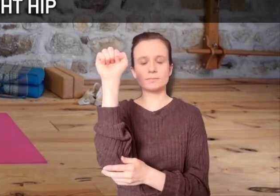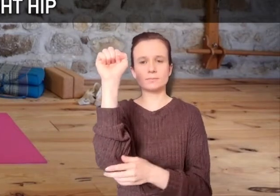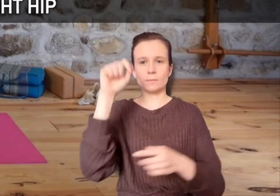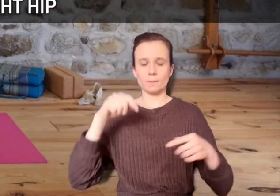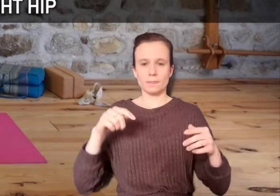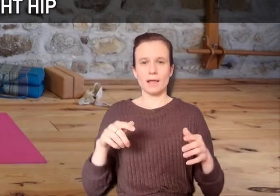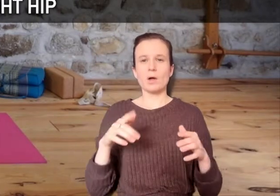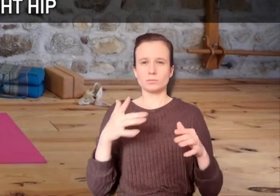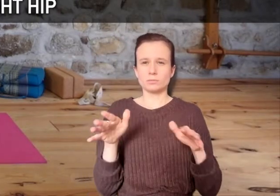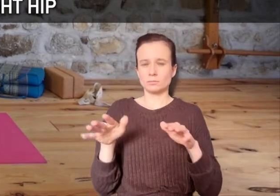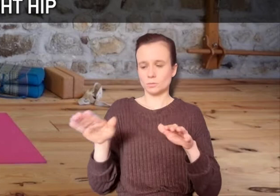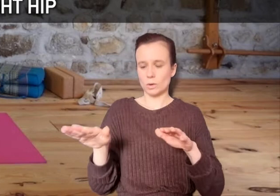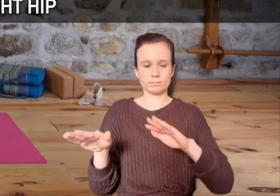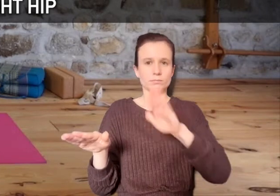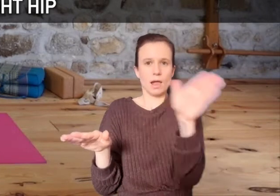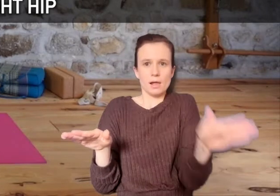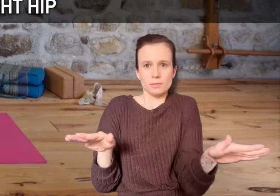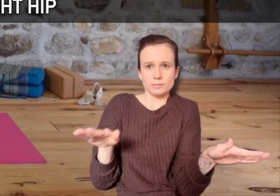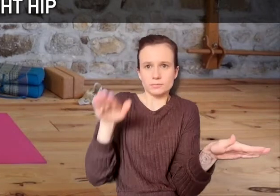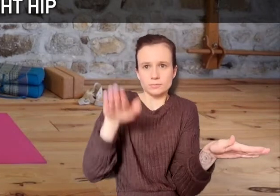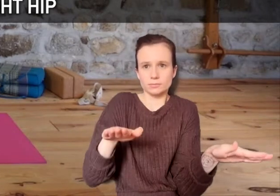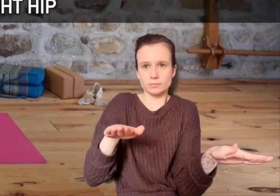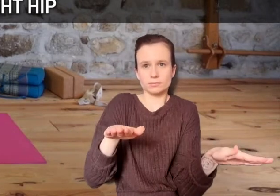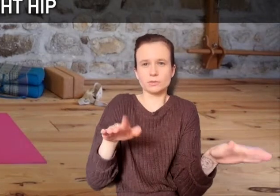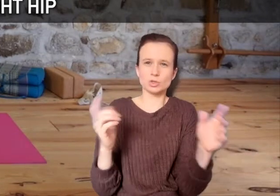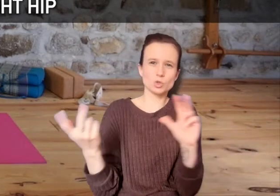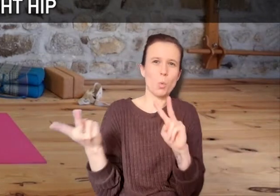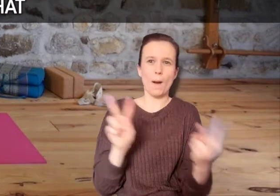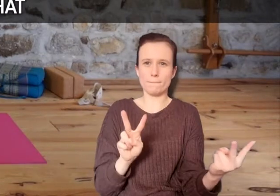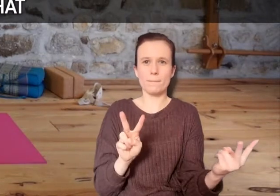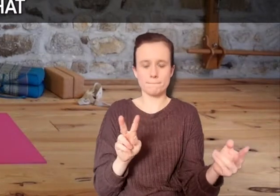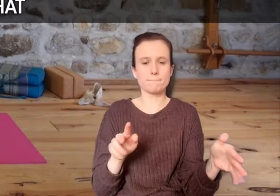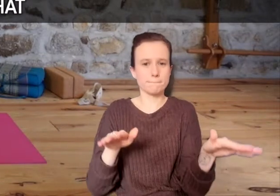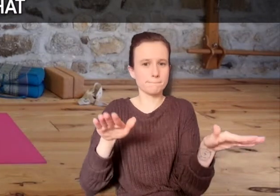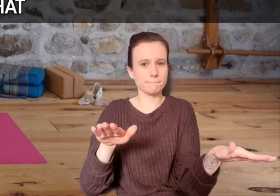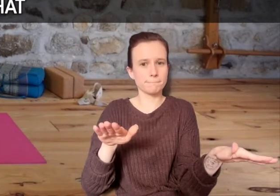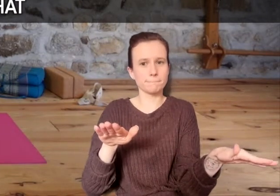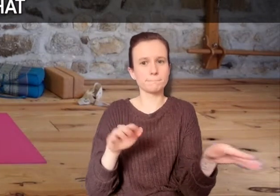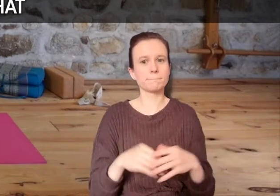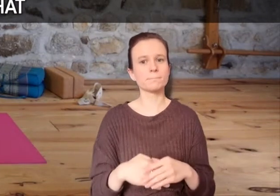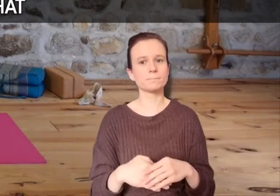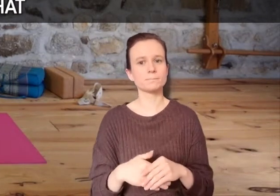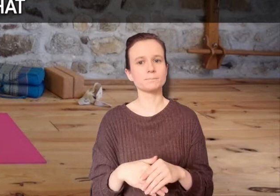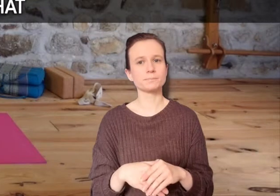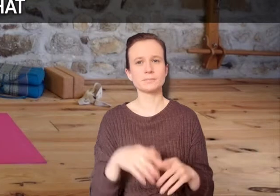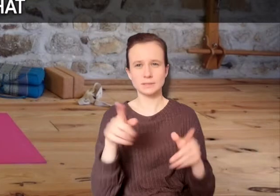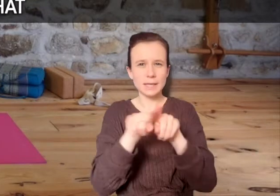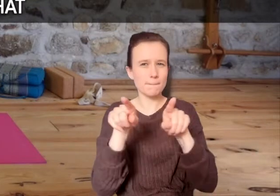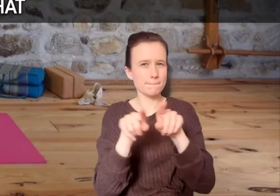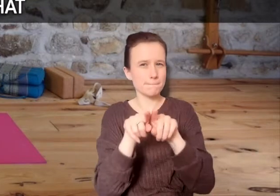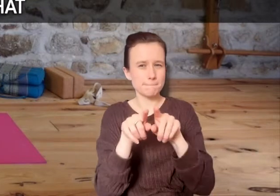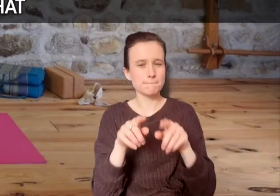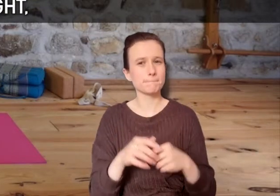leg in, rotate the left leg out. We're going to kick that right hip out this time, and we're going to do the same thing on the